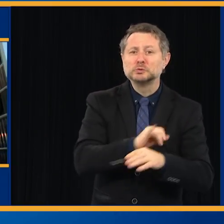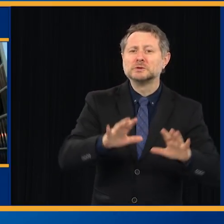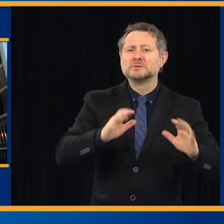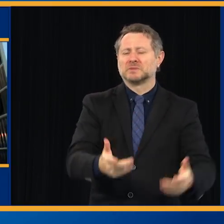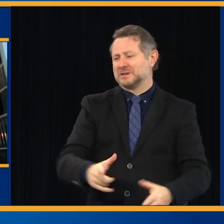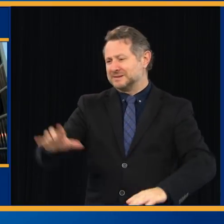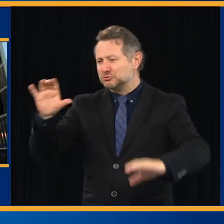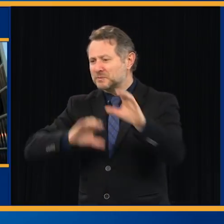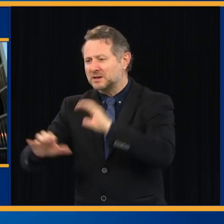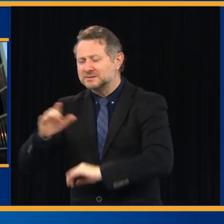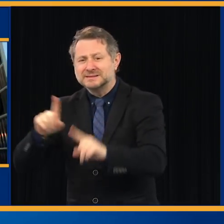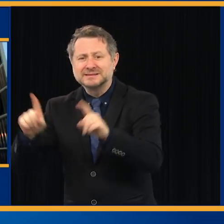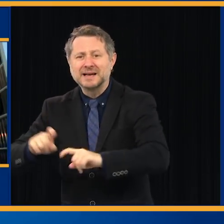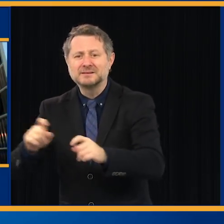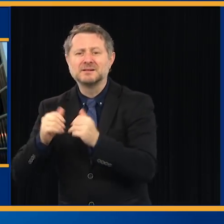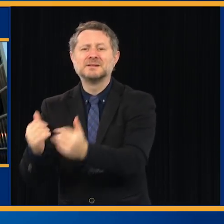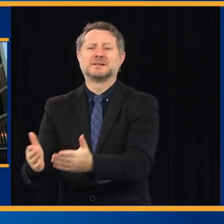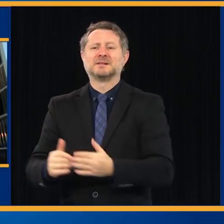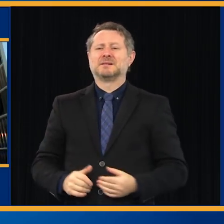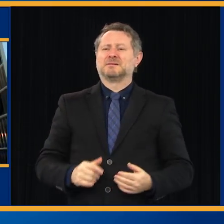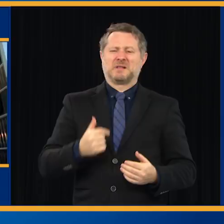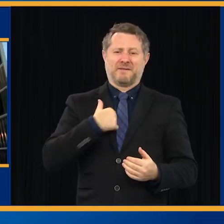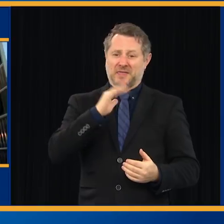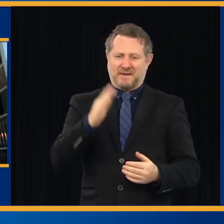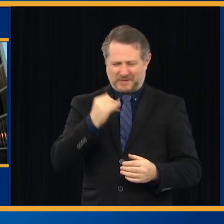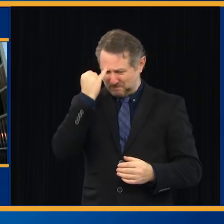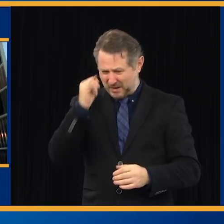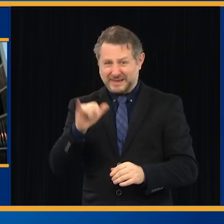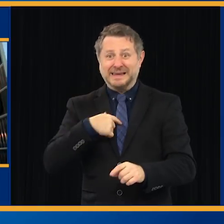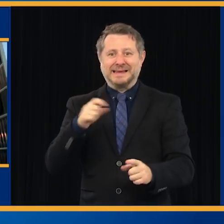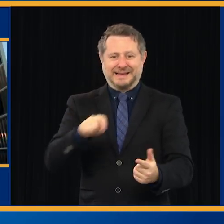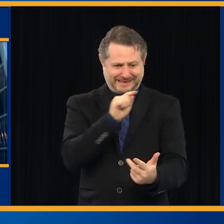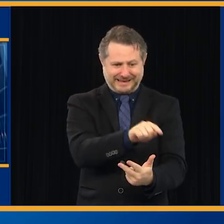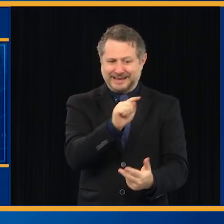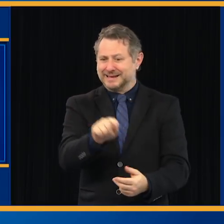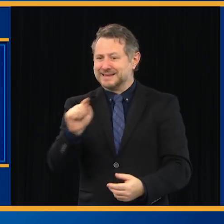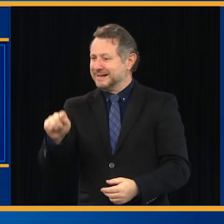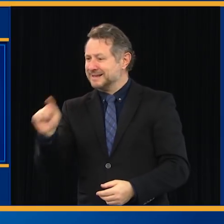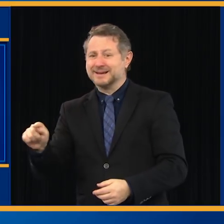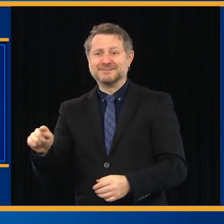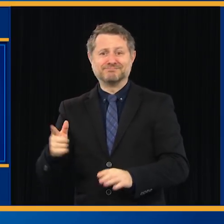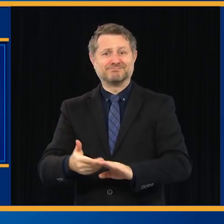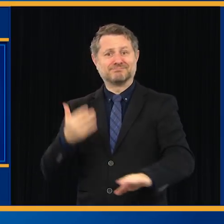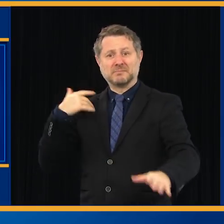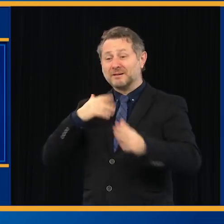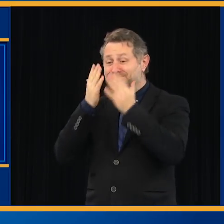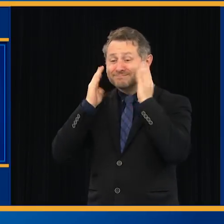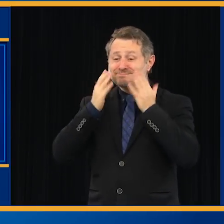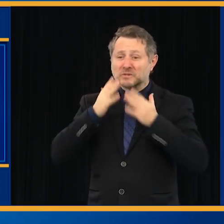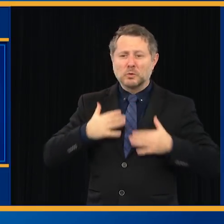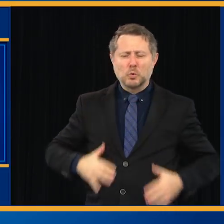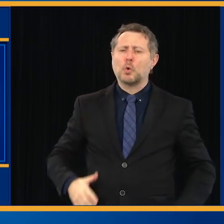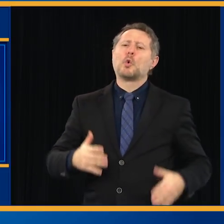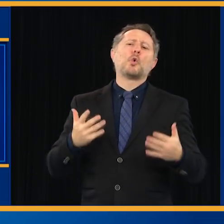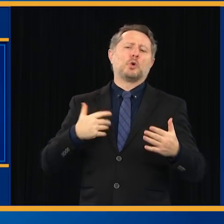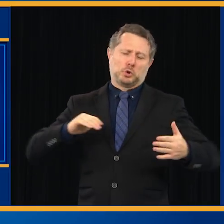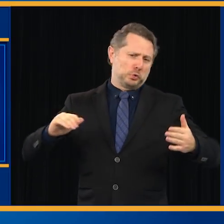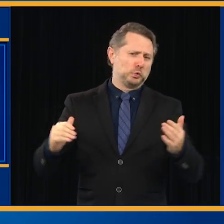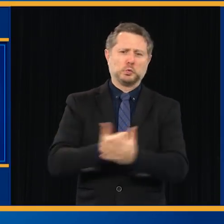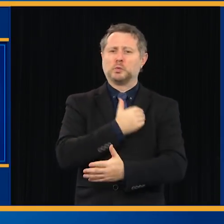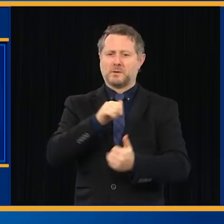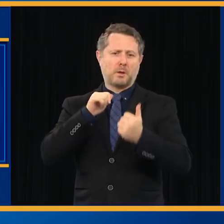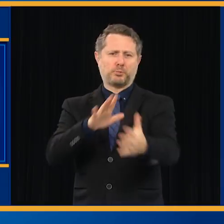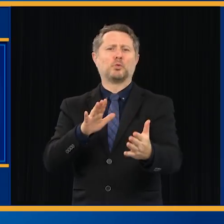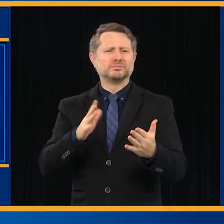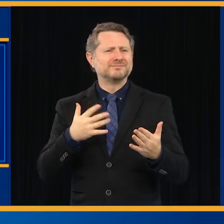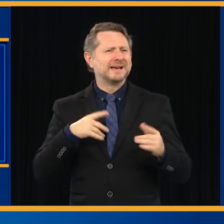tests now use? Even the demand on PPE. I mean, this is a whole new world for all of us. But